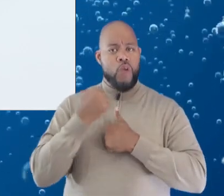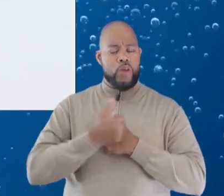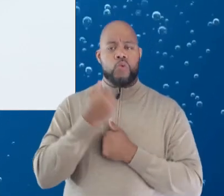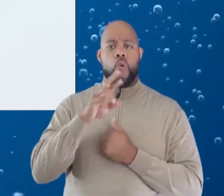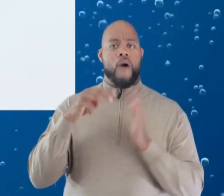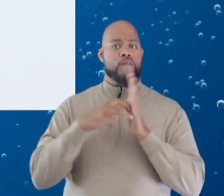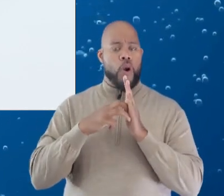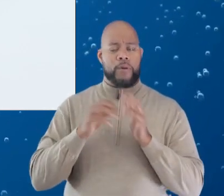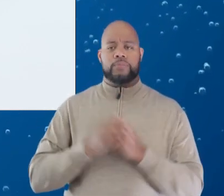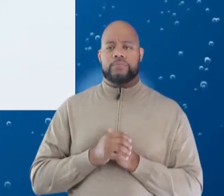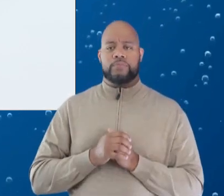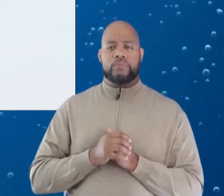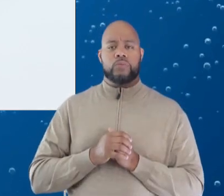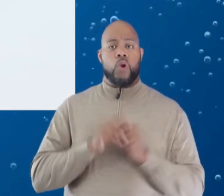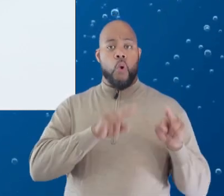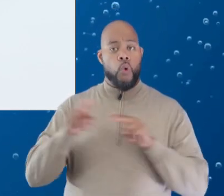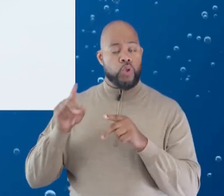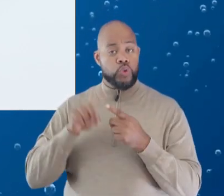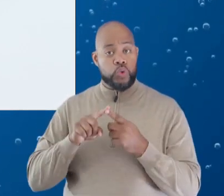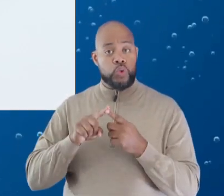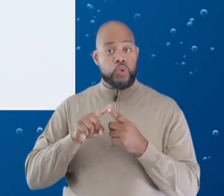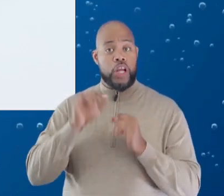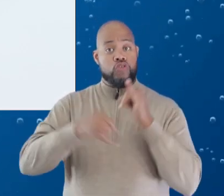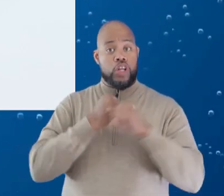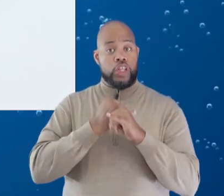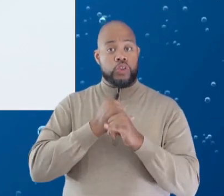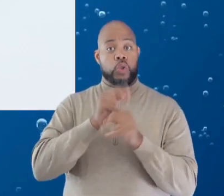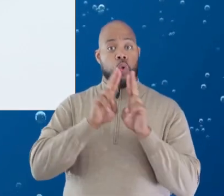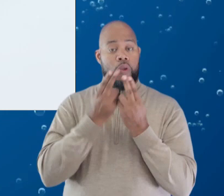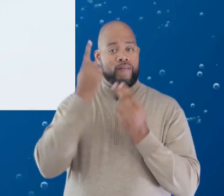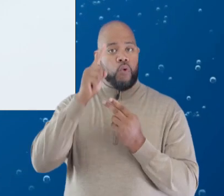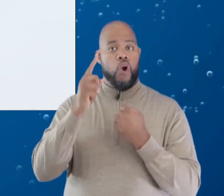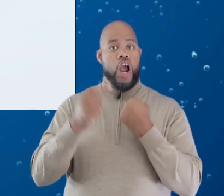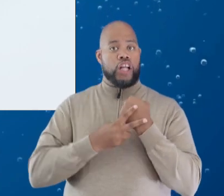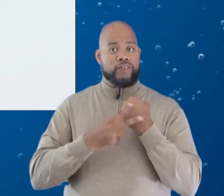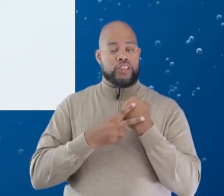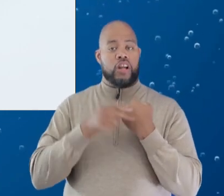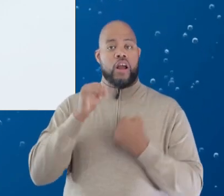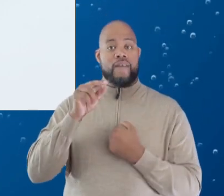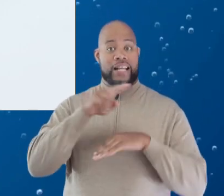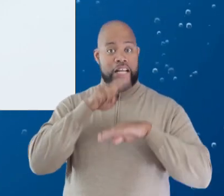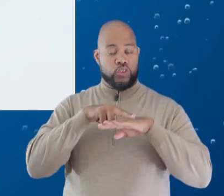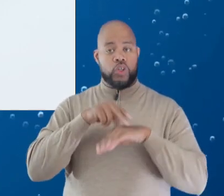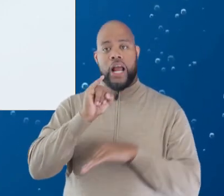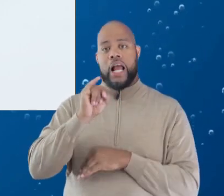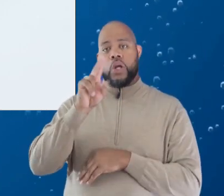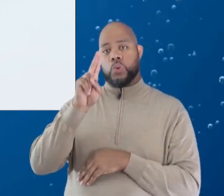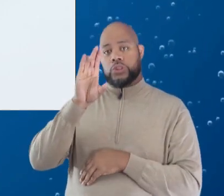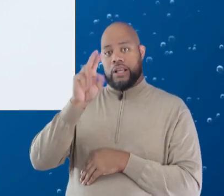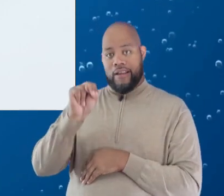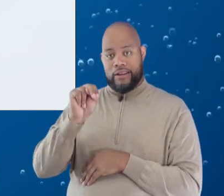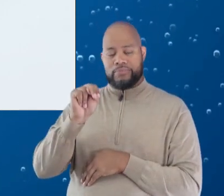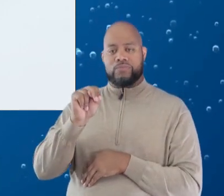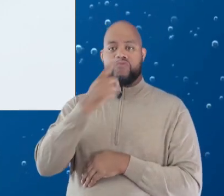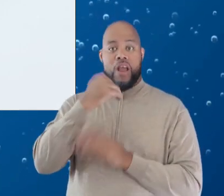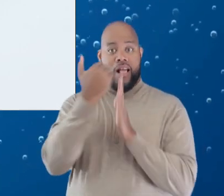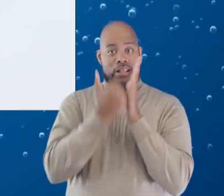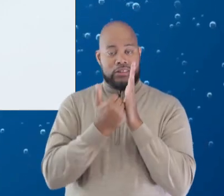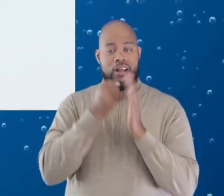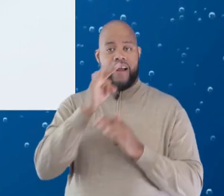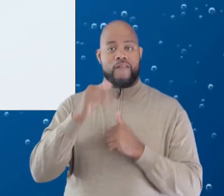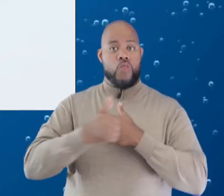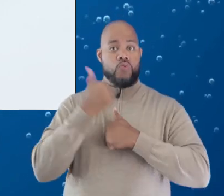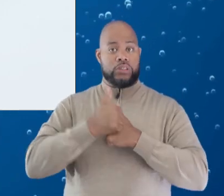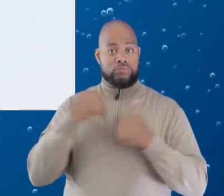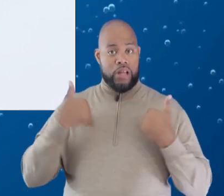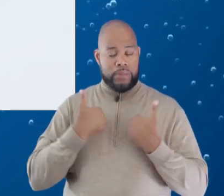threatened, or vulnerable. According to the International Union for Conservation of Nature, or the IUCN, Red List